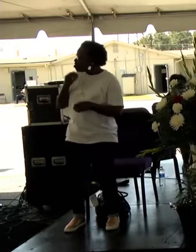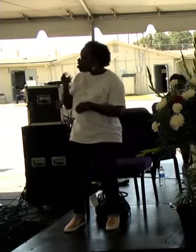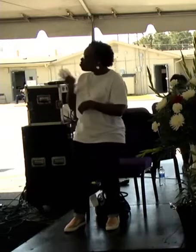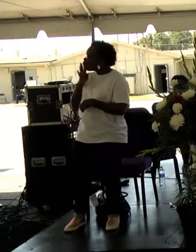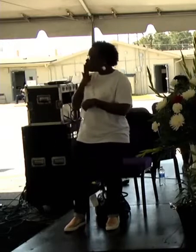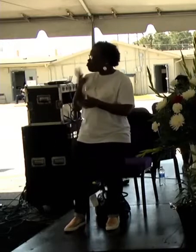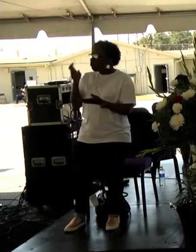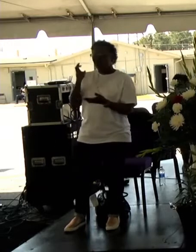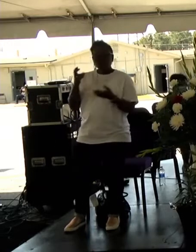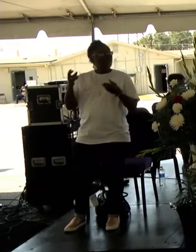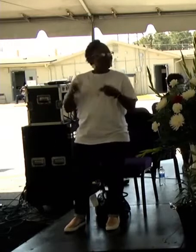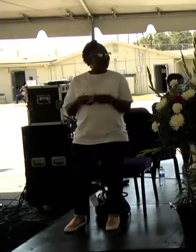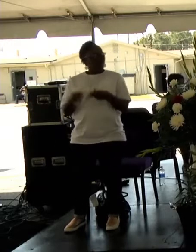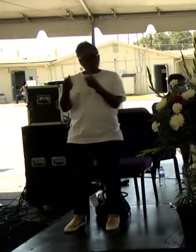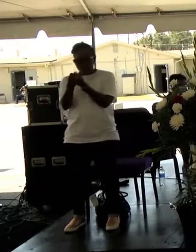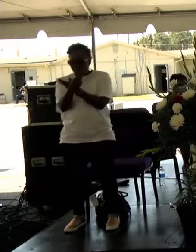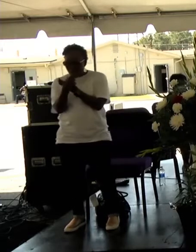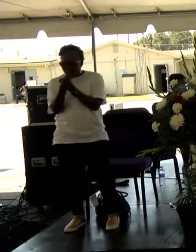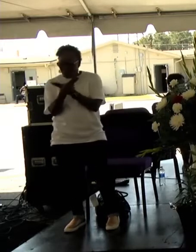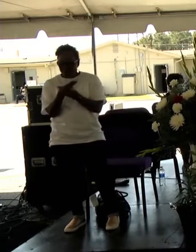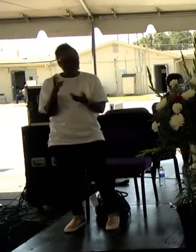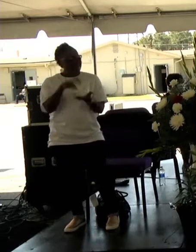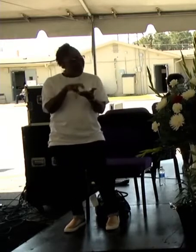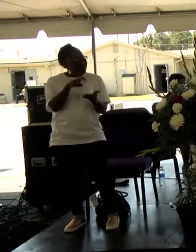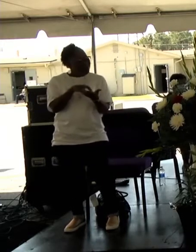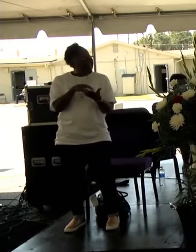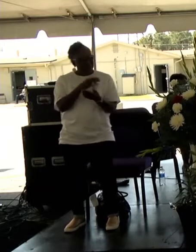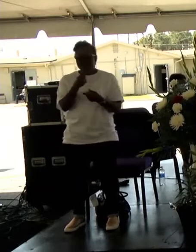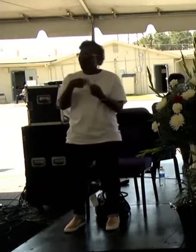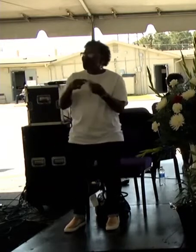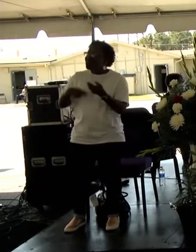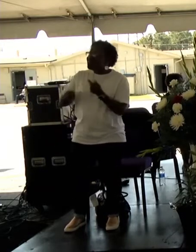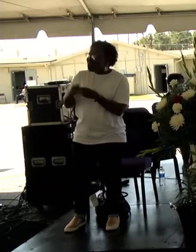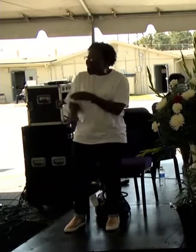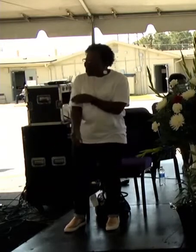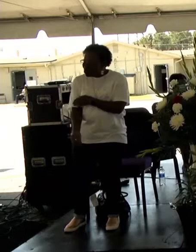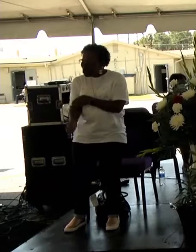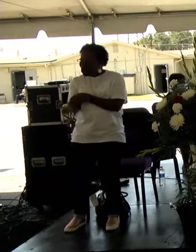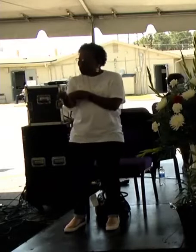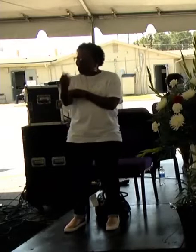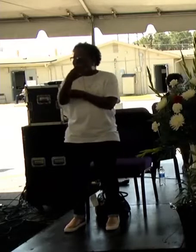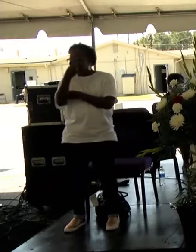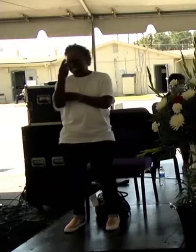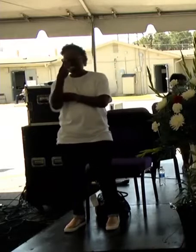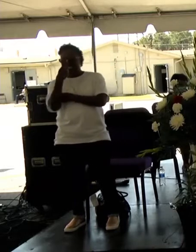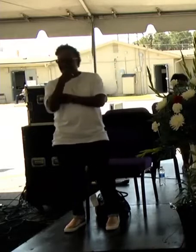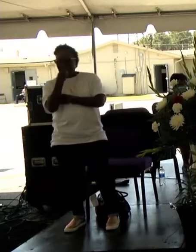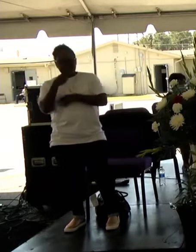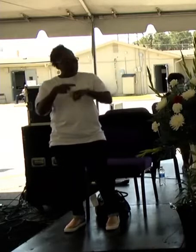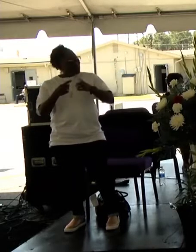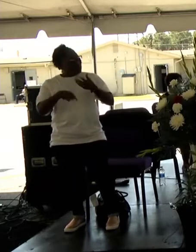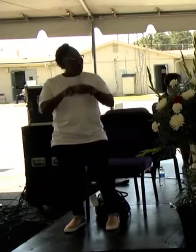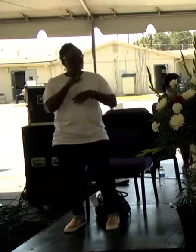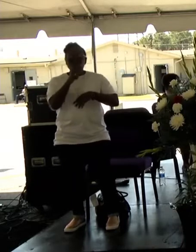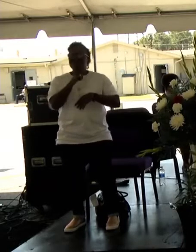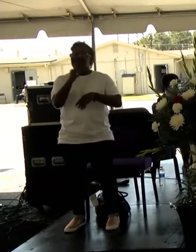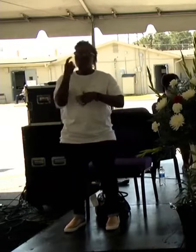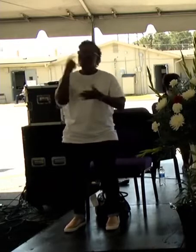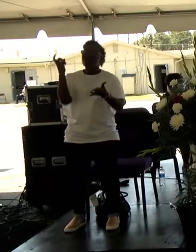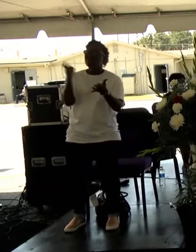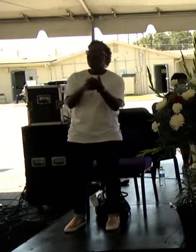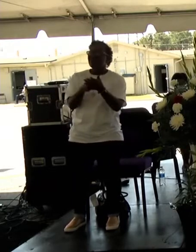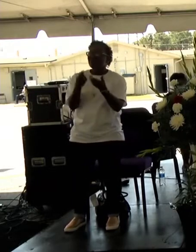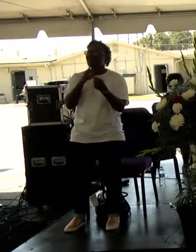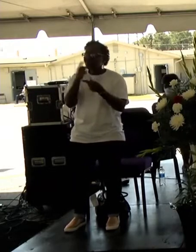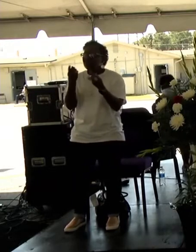to do, and it's another resurrection Sunday, and we get sunrise and we get dinner, but we don't realize what comes with the resurrection.